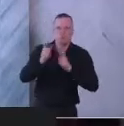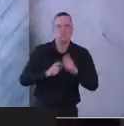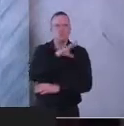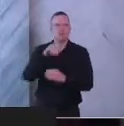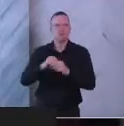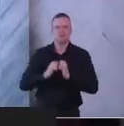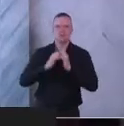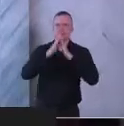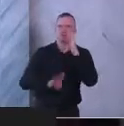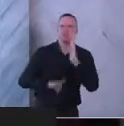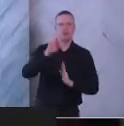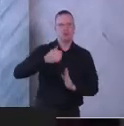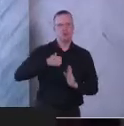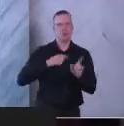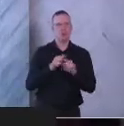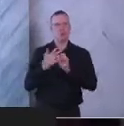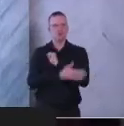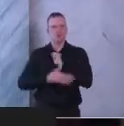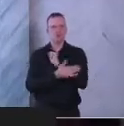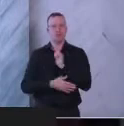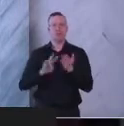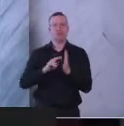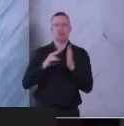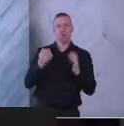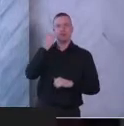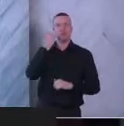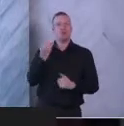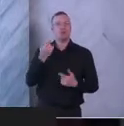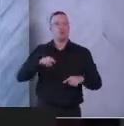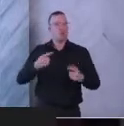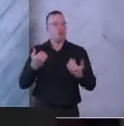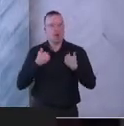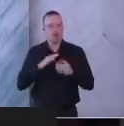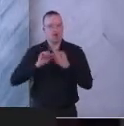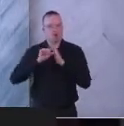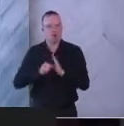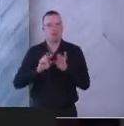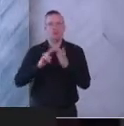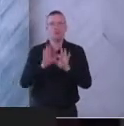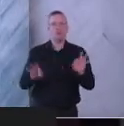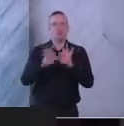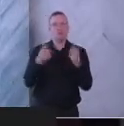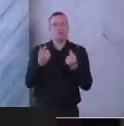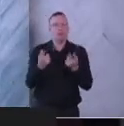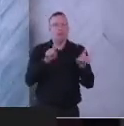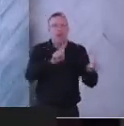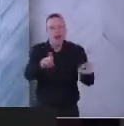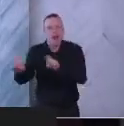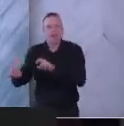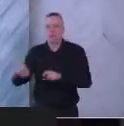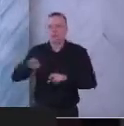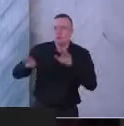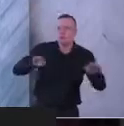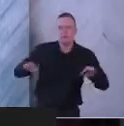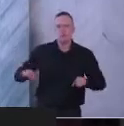of Canada as a country. So if it's the case that we don't currently have an emphasis, what we need to do is we need to ask people, go out there and ask,